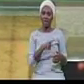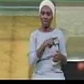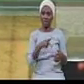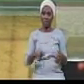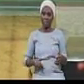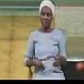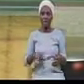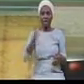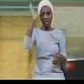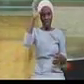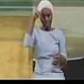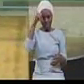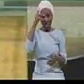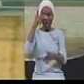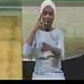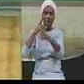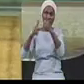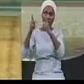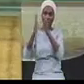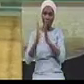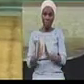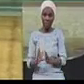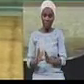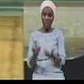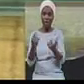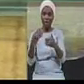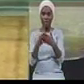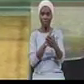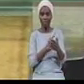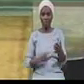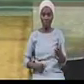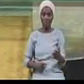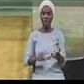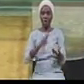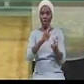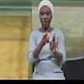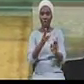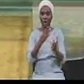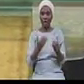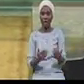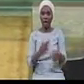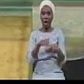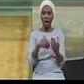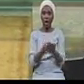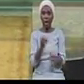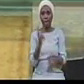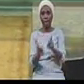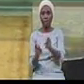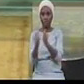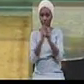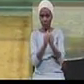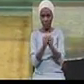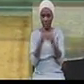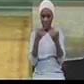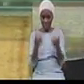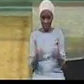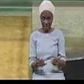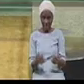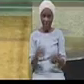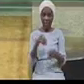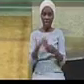the Lord repenting. Now the old people together, all the people together in Second